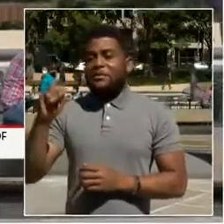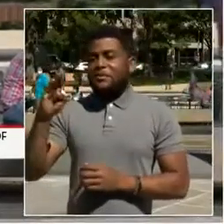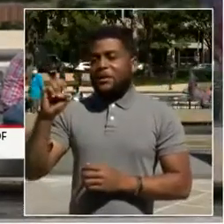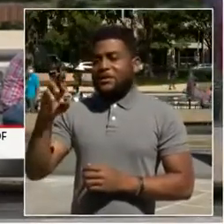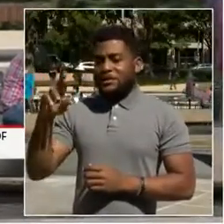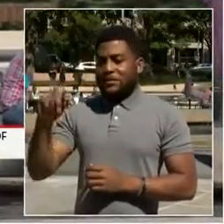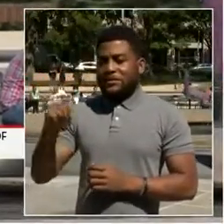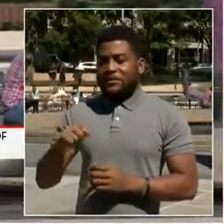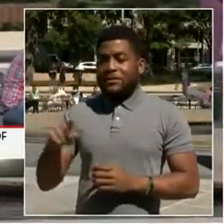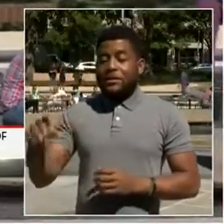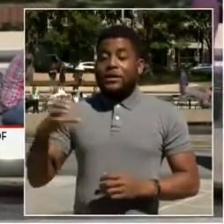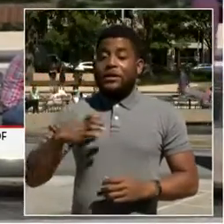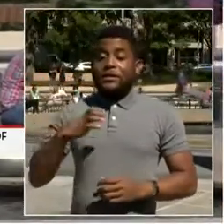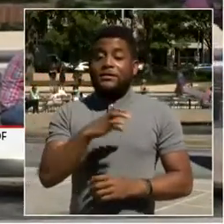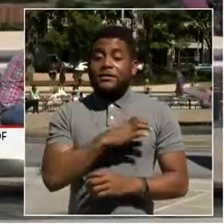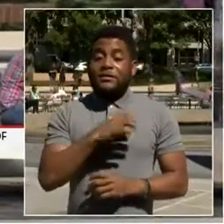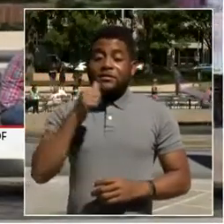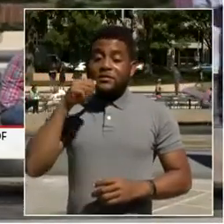Congresswoman, you've done it again.